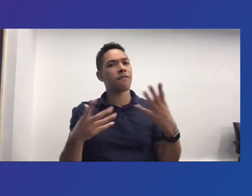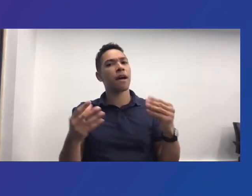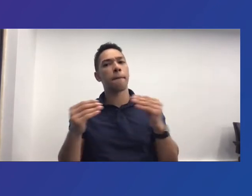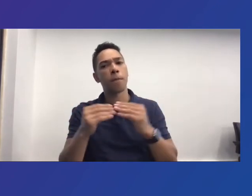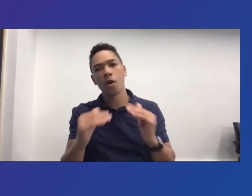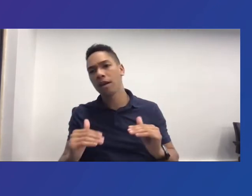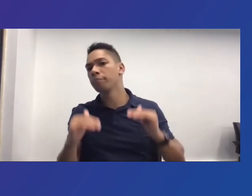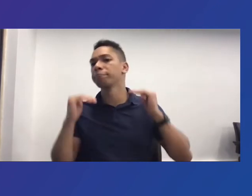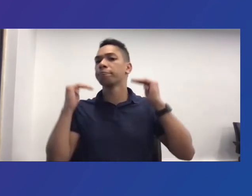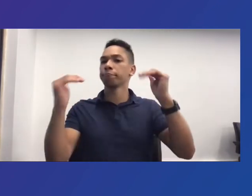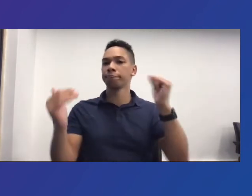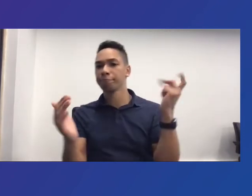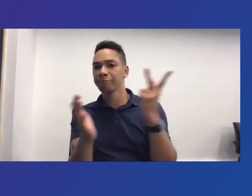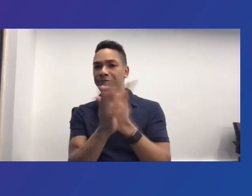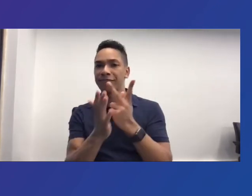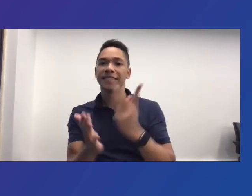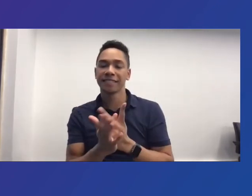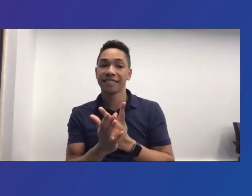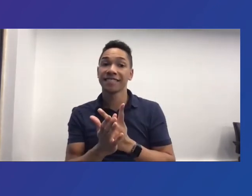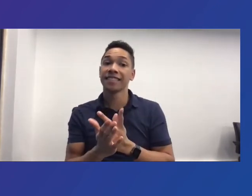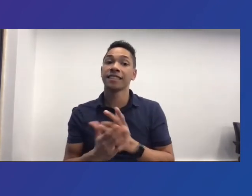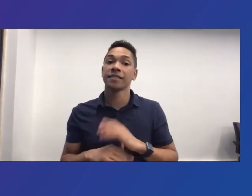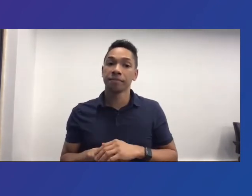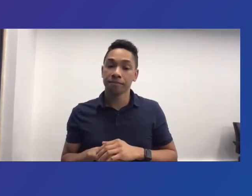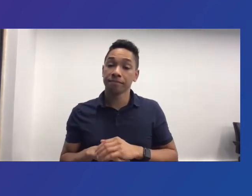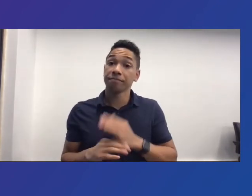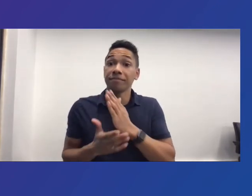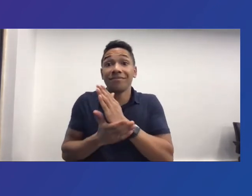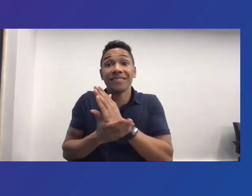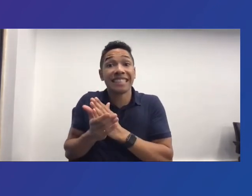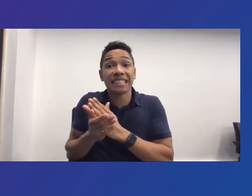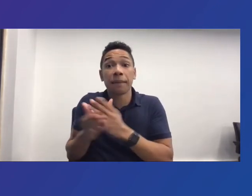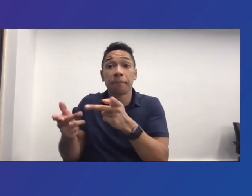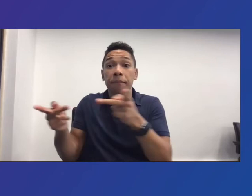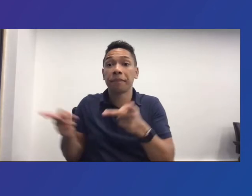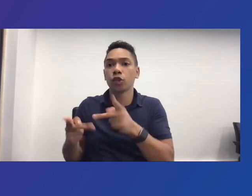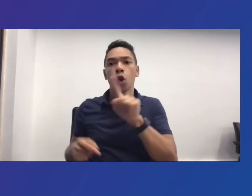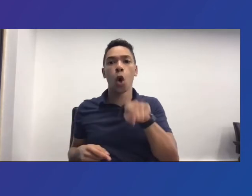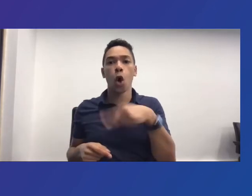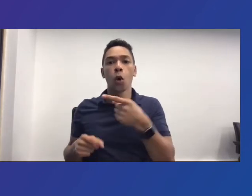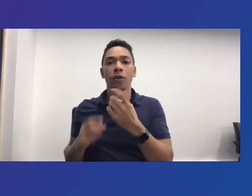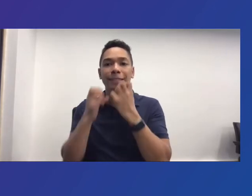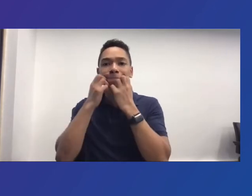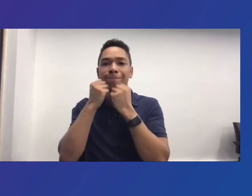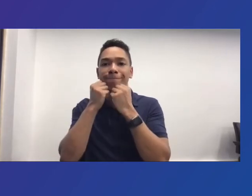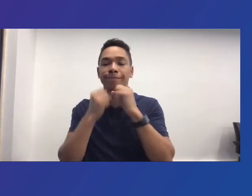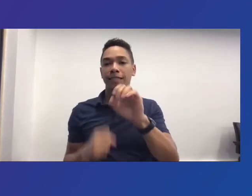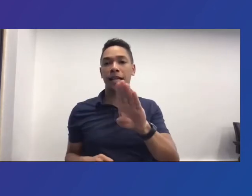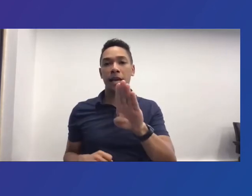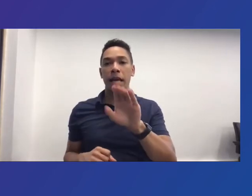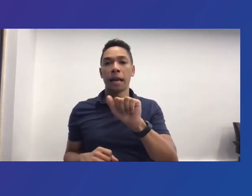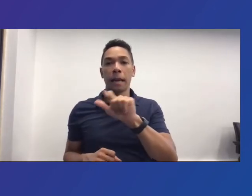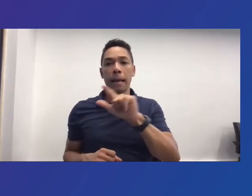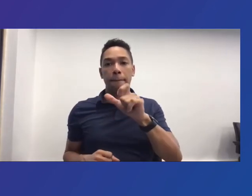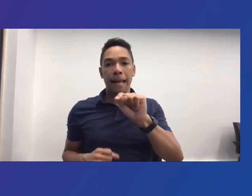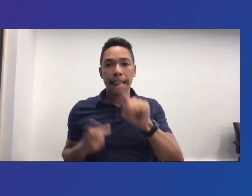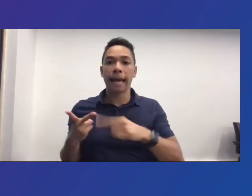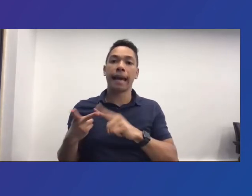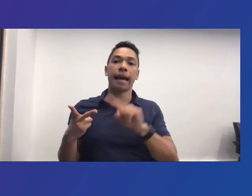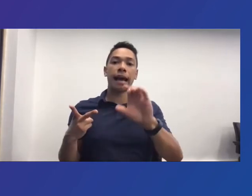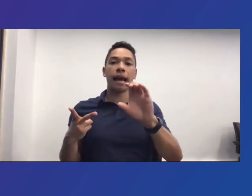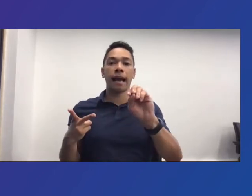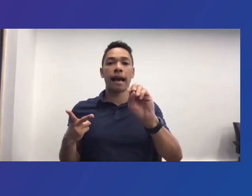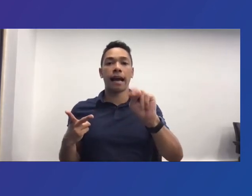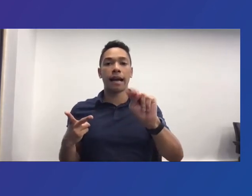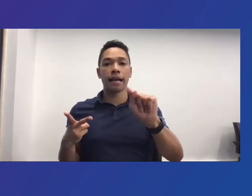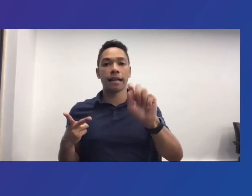live in, there's pockets of the dance world that still value ballet and contemporary dance. And don't get me wrong, I'm a contemporary mover and I love those art